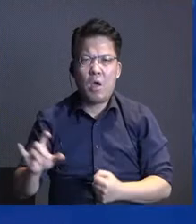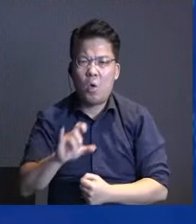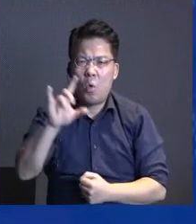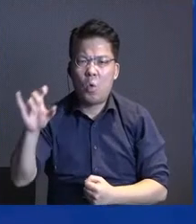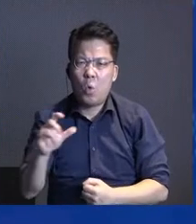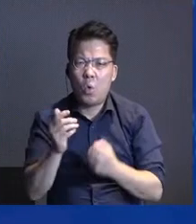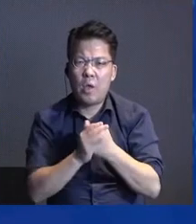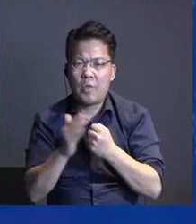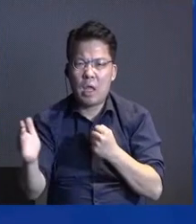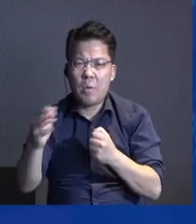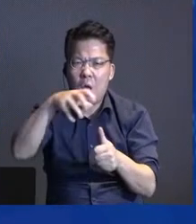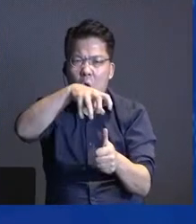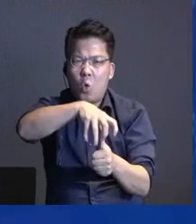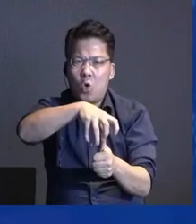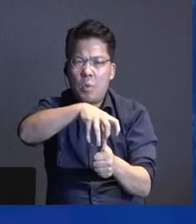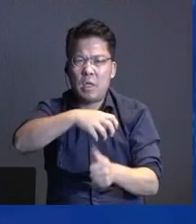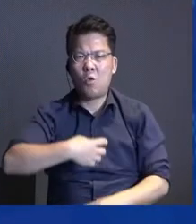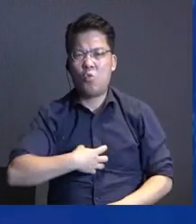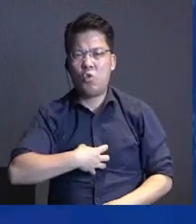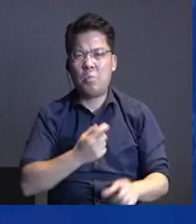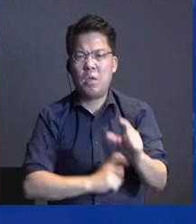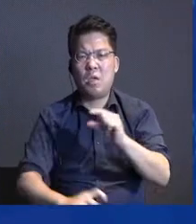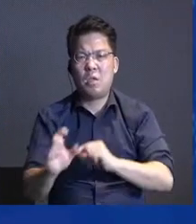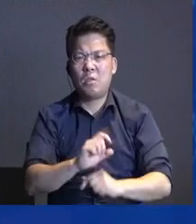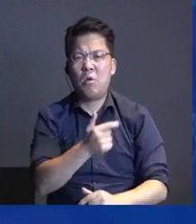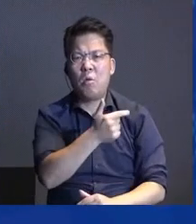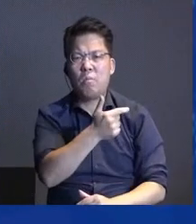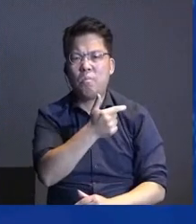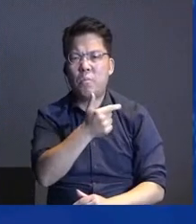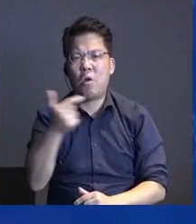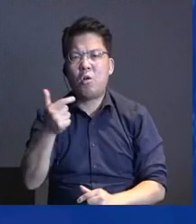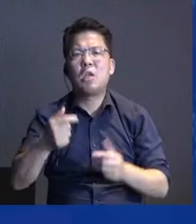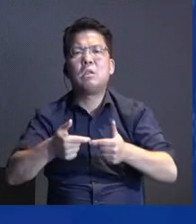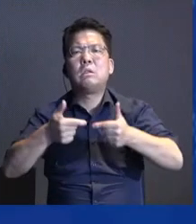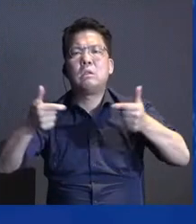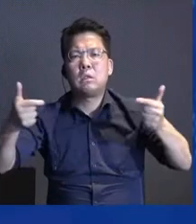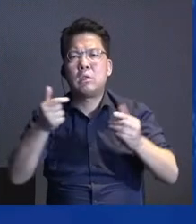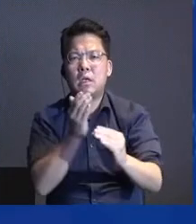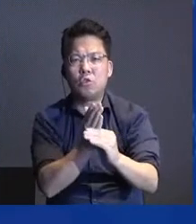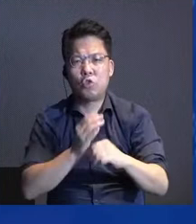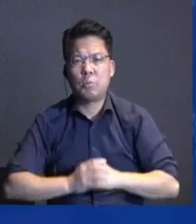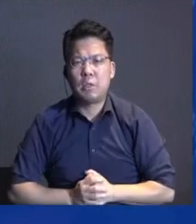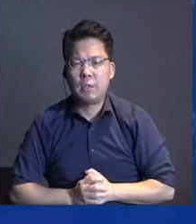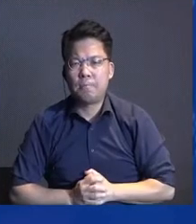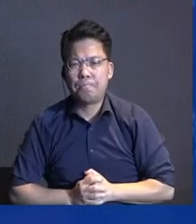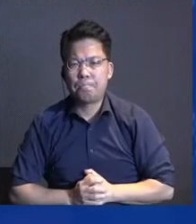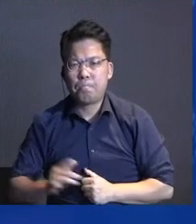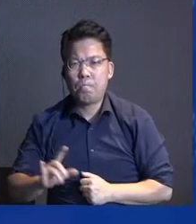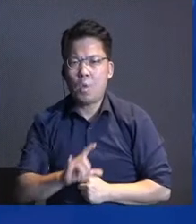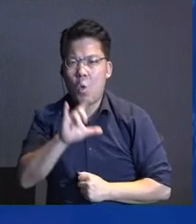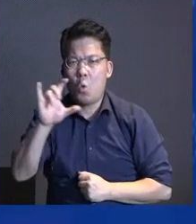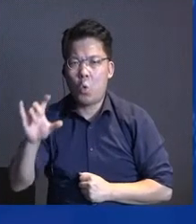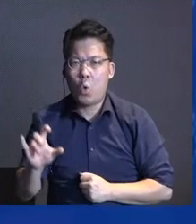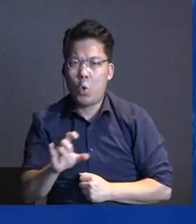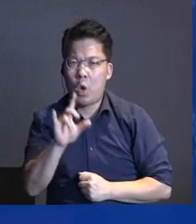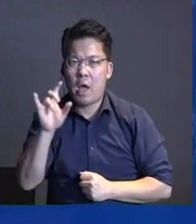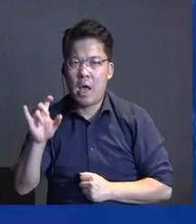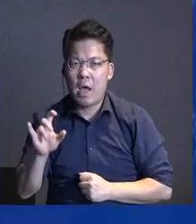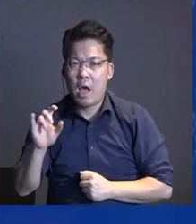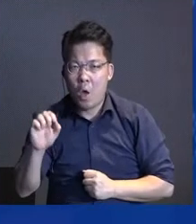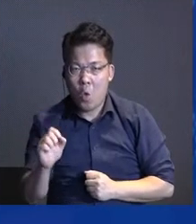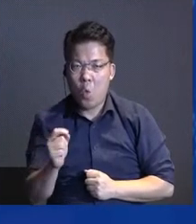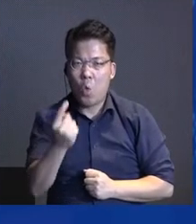time, and the COVID-19 pandemic has put them at greater risk of isolation.